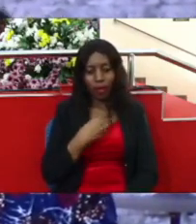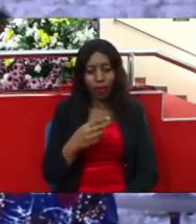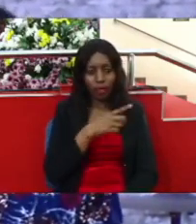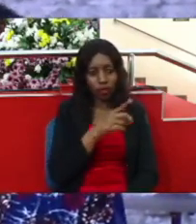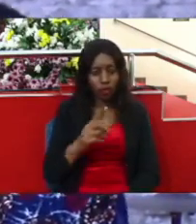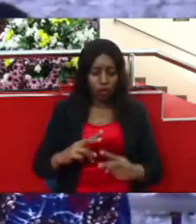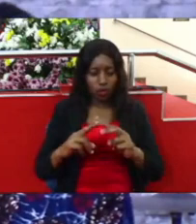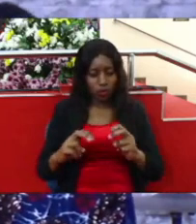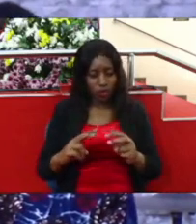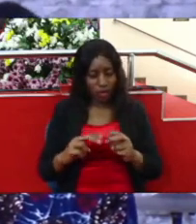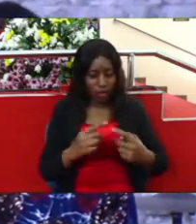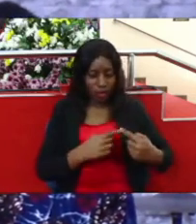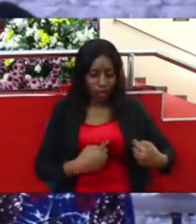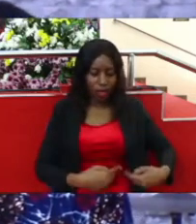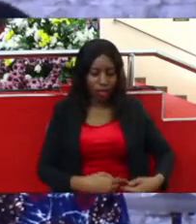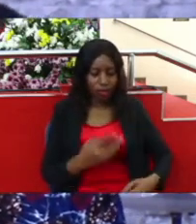nataka tuangalie kwenye mioyo yetu.